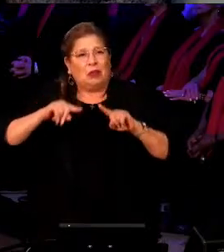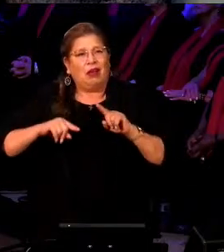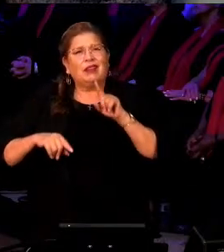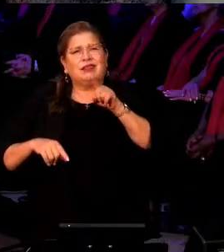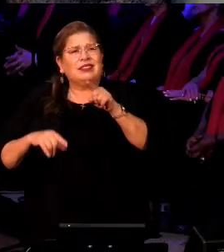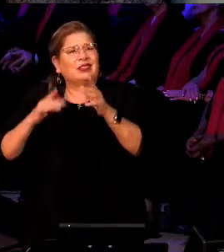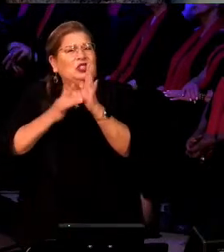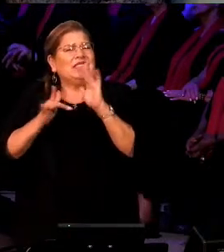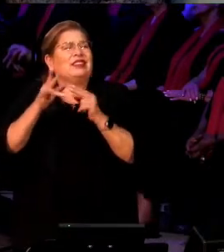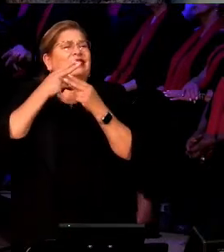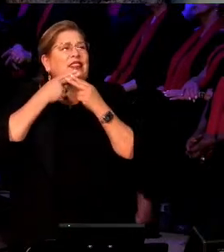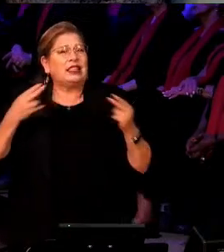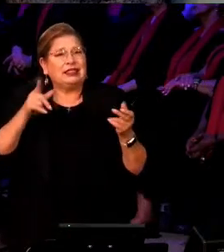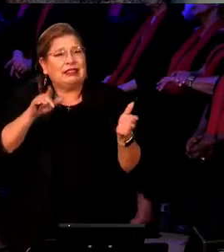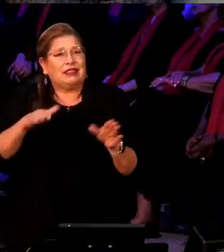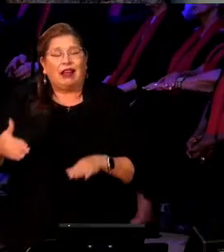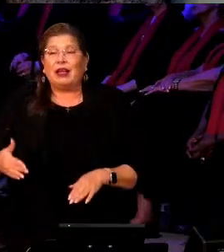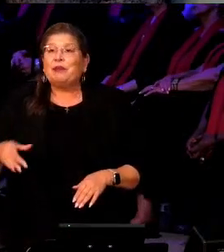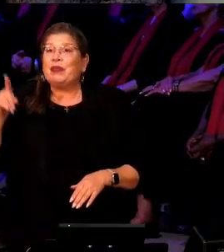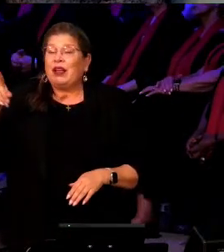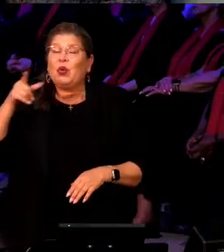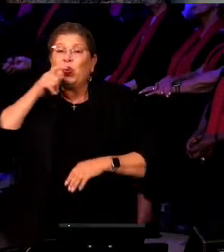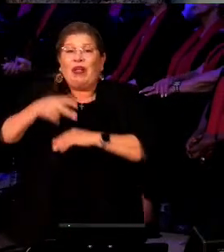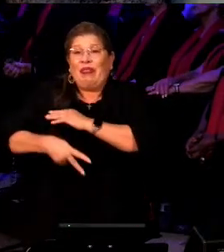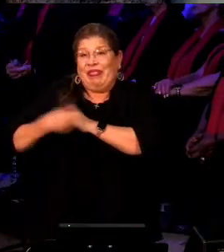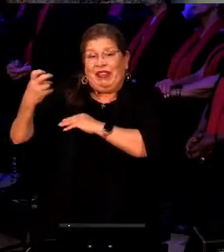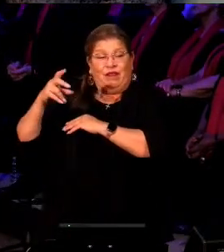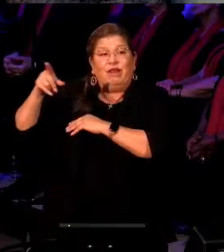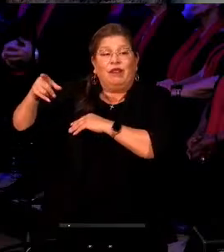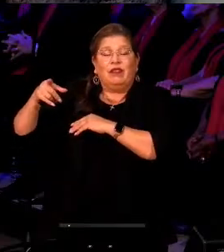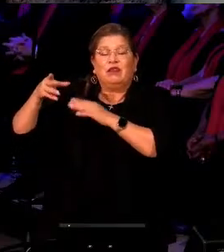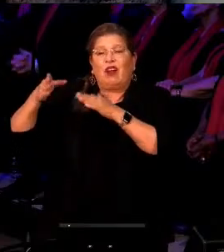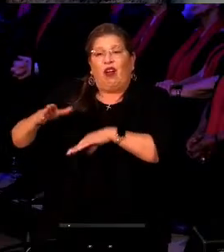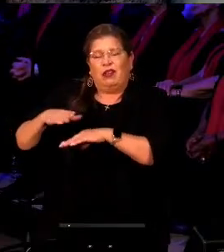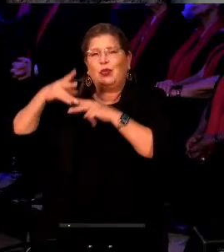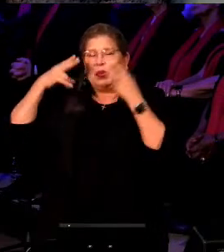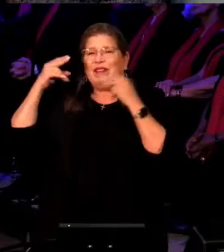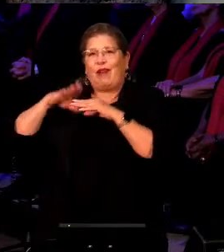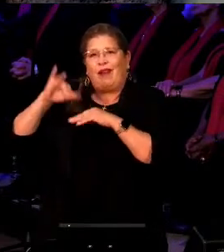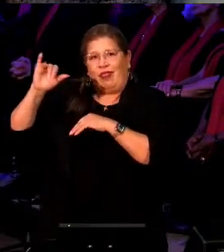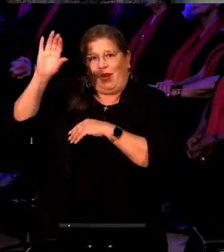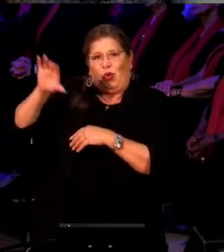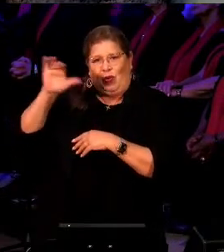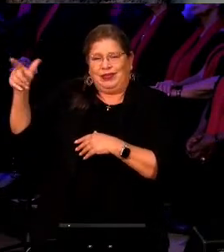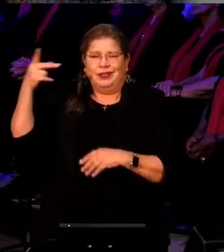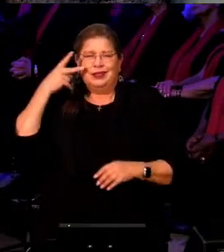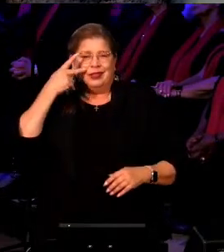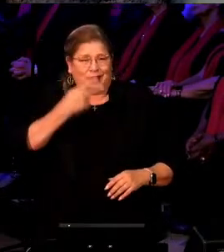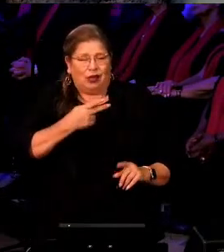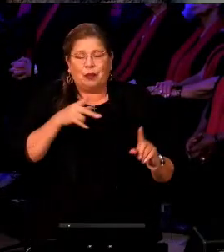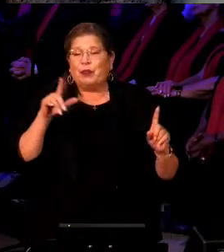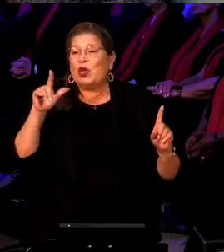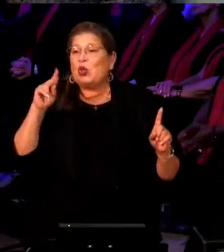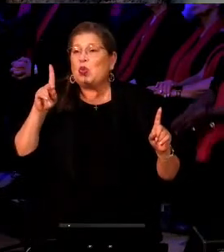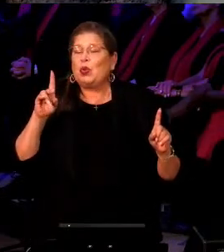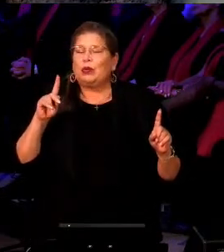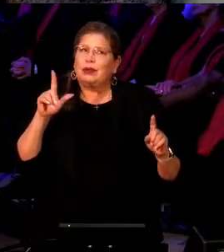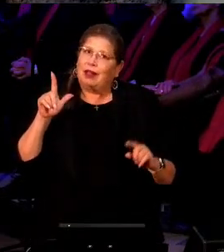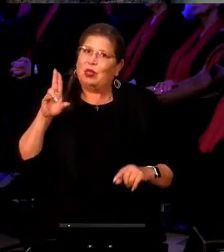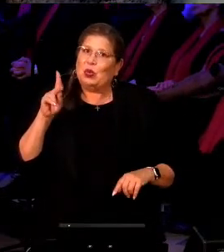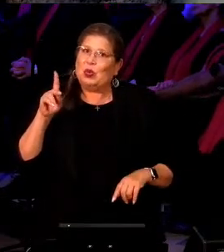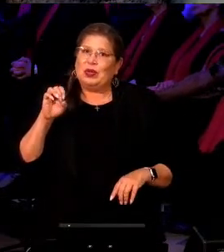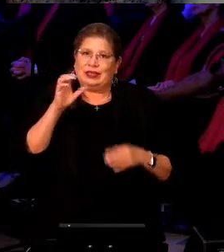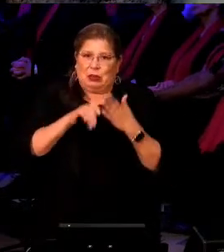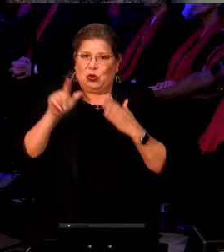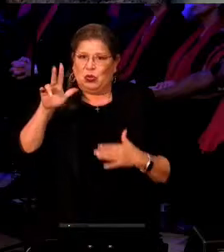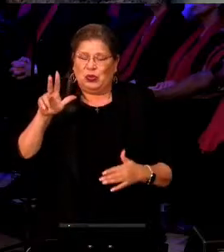dying. The thief on the cross saw it. Luke in chapter 23 tells us the thief said, we